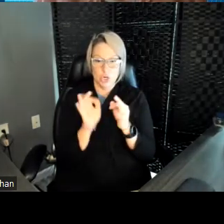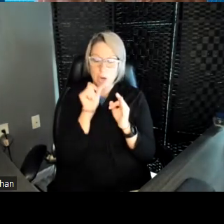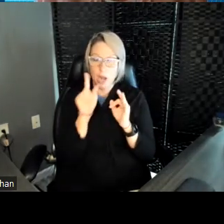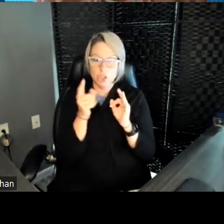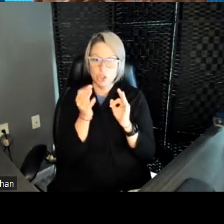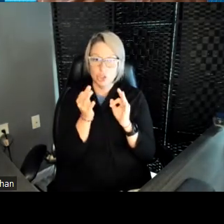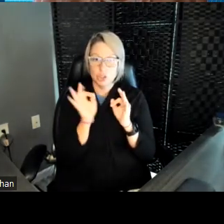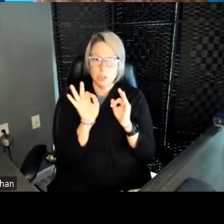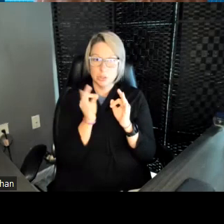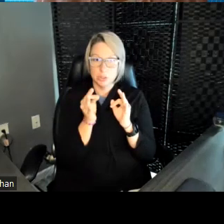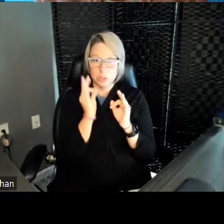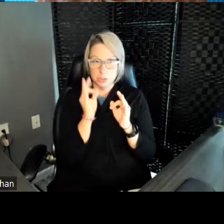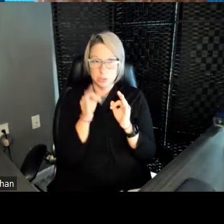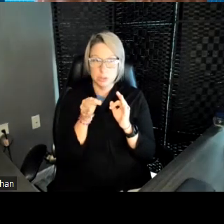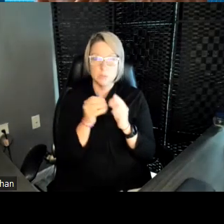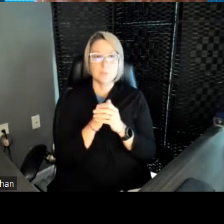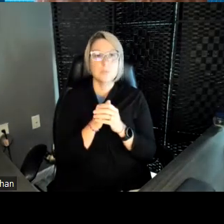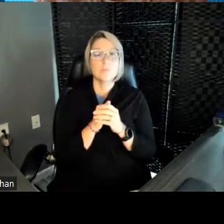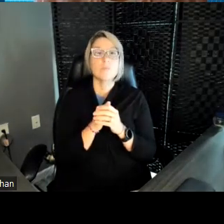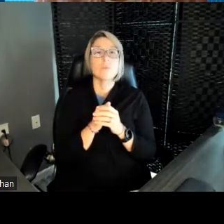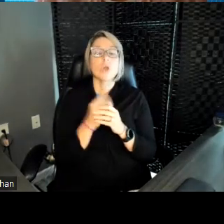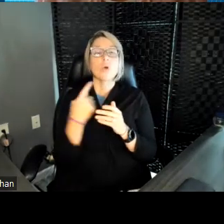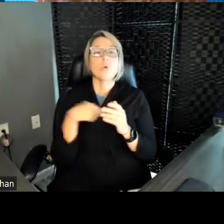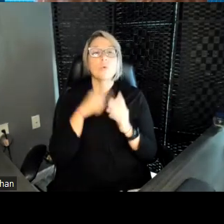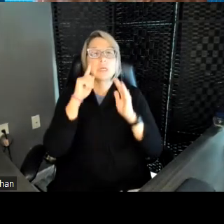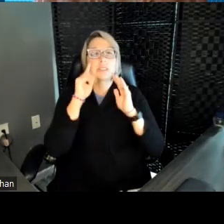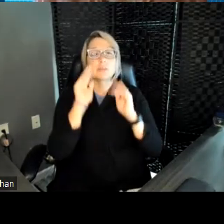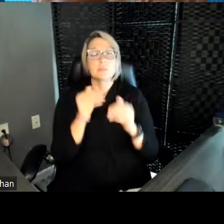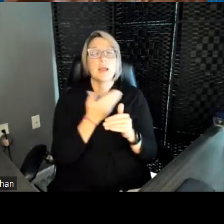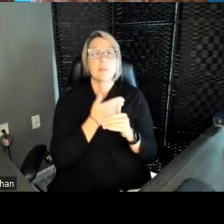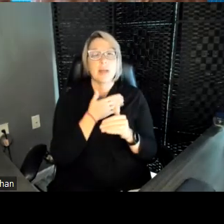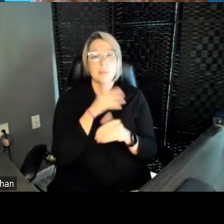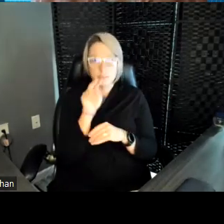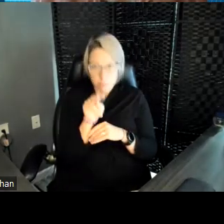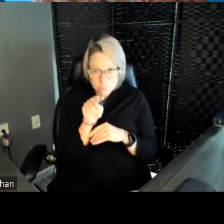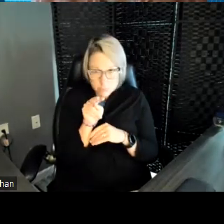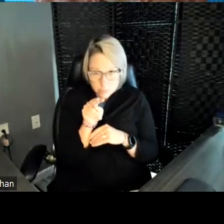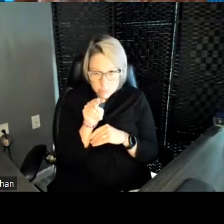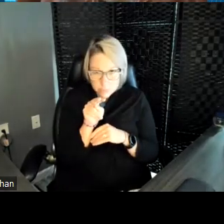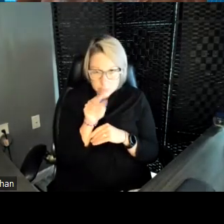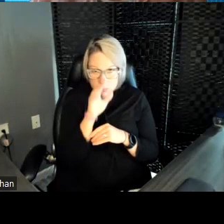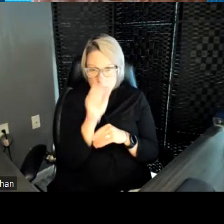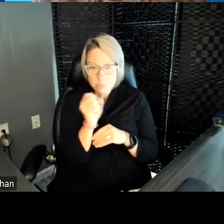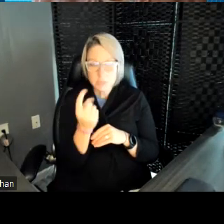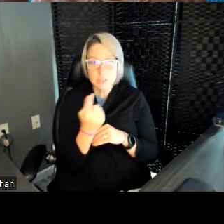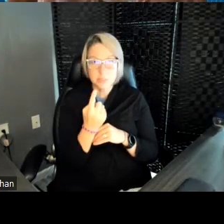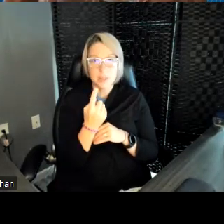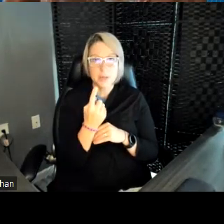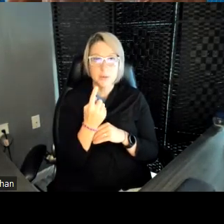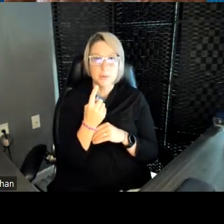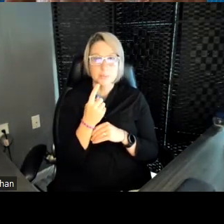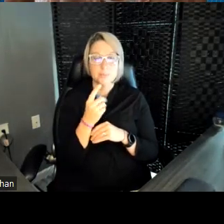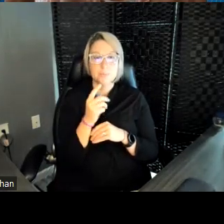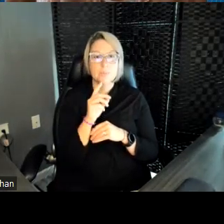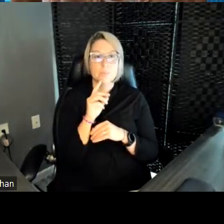in your records about when we expect babies to fix on something. So when I talk about fixation, it's a lock on.